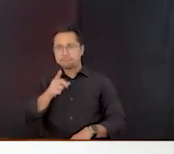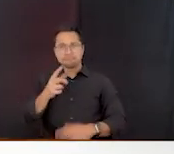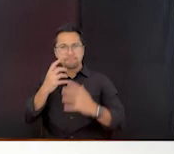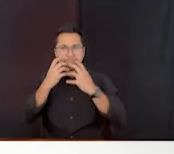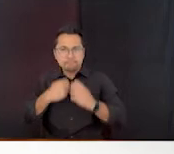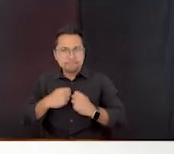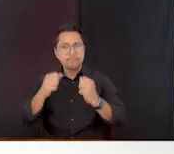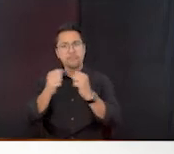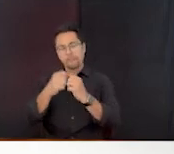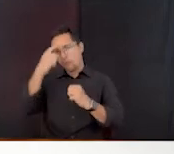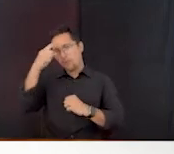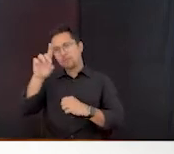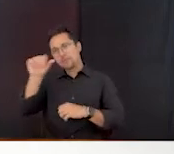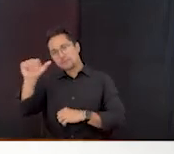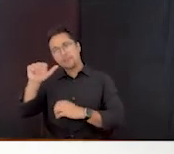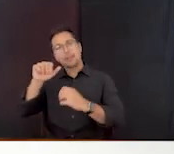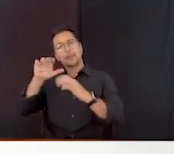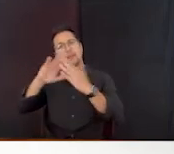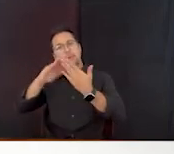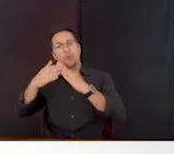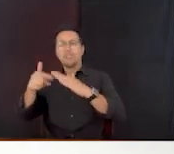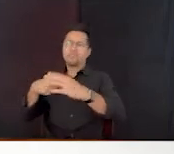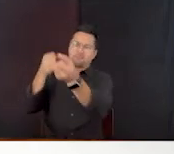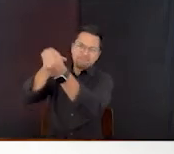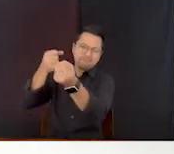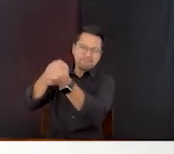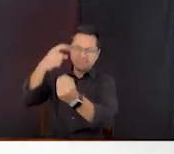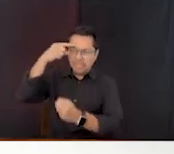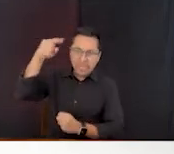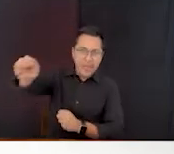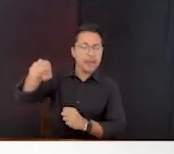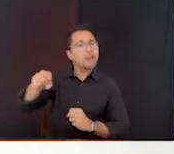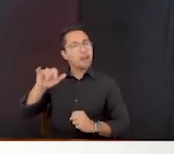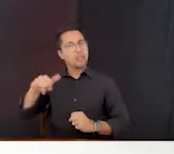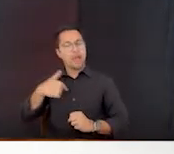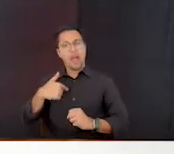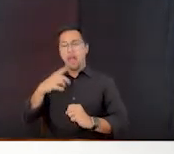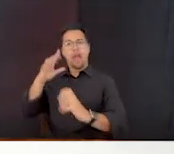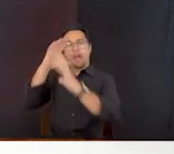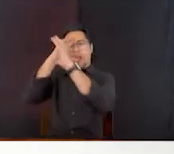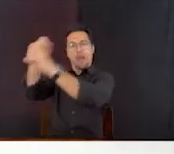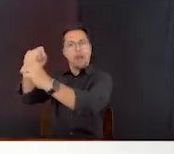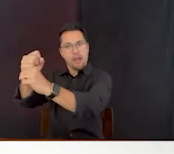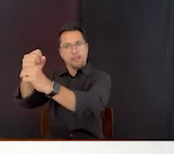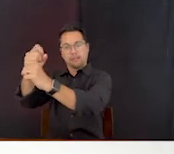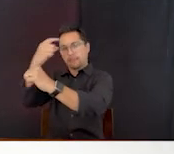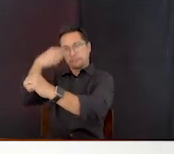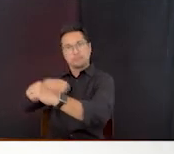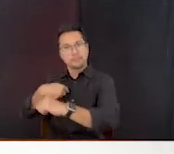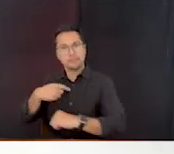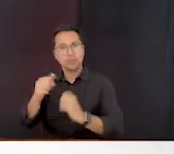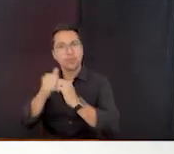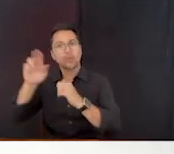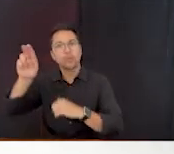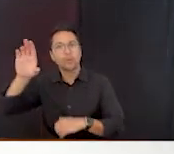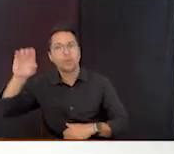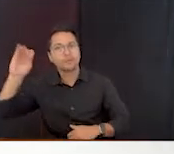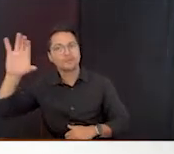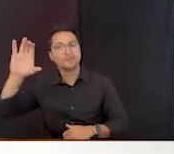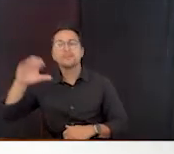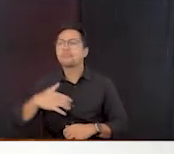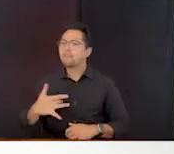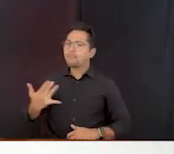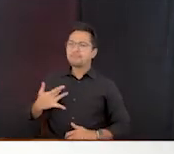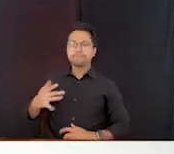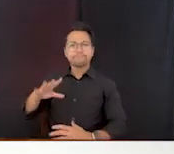in the sociology department at FSU, and I've been a member of UOC for a couple of years. And